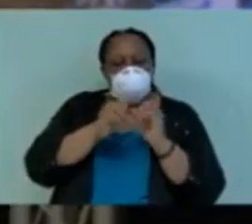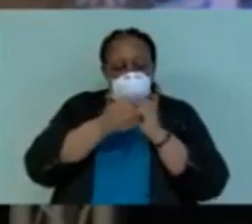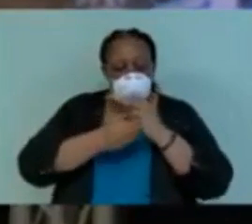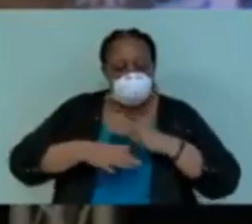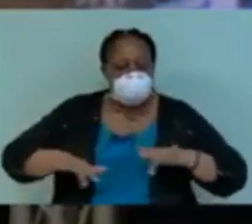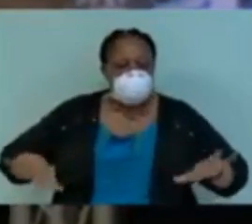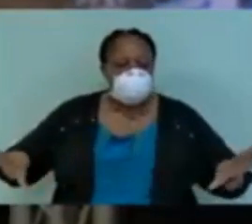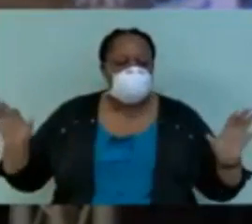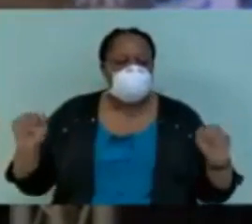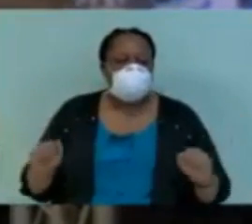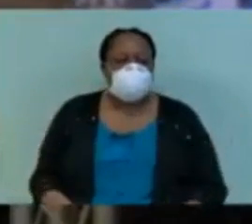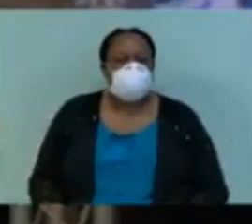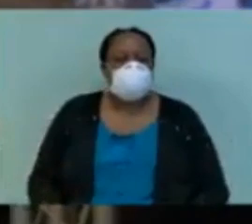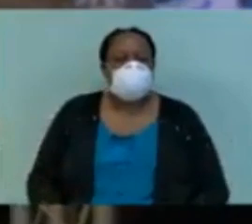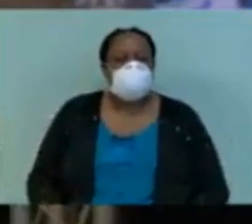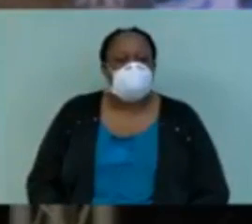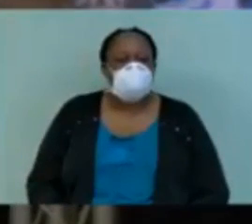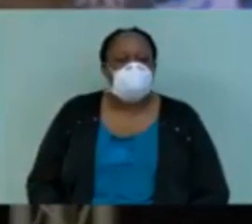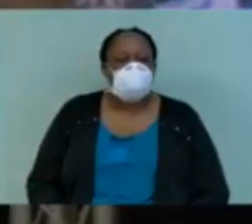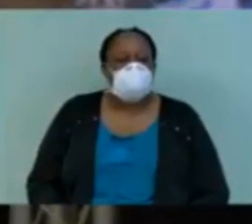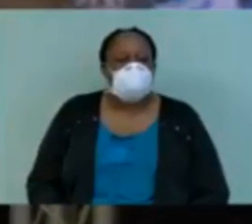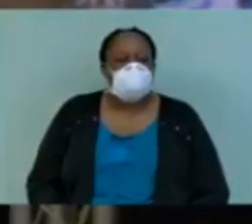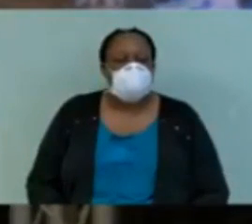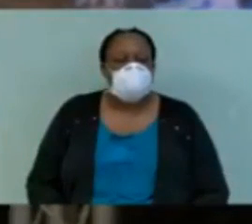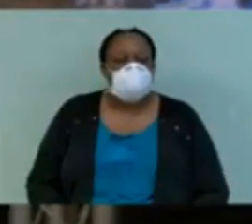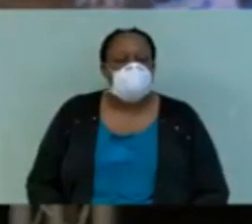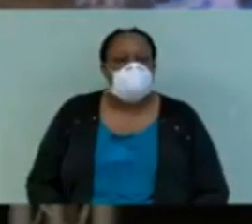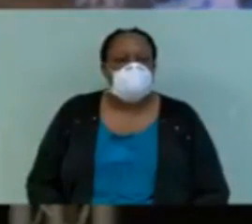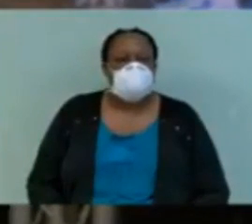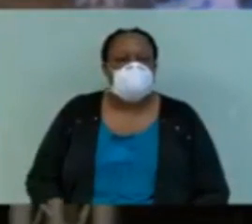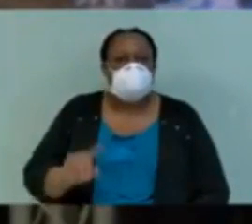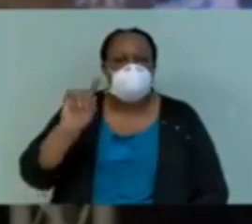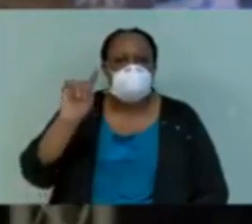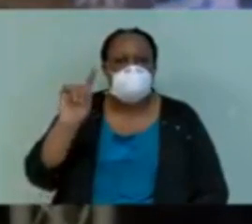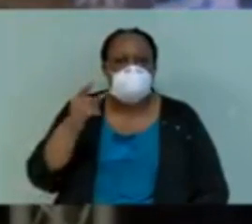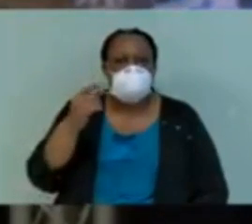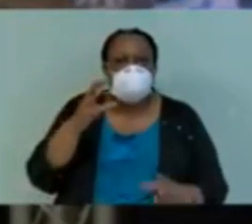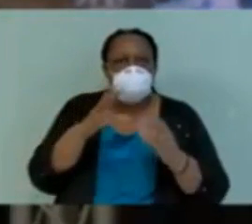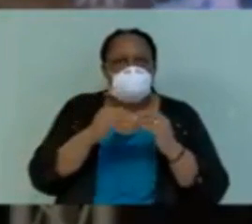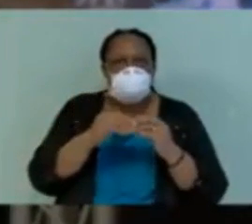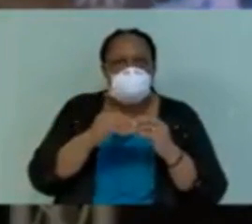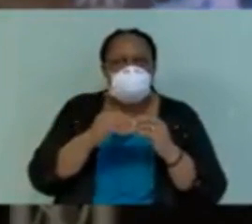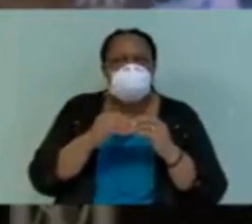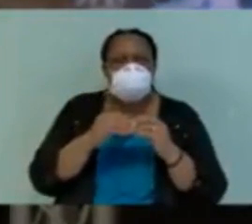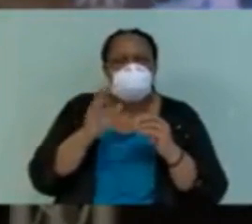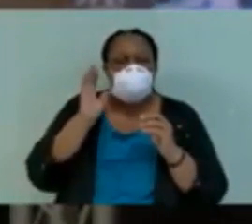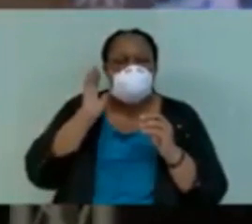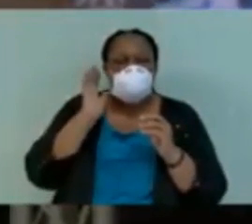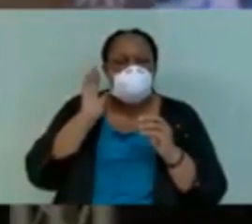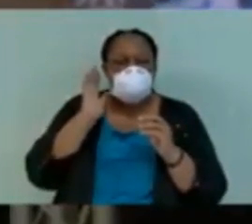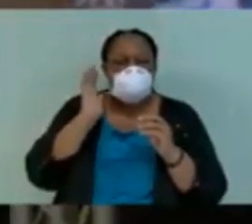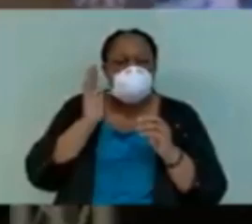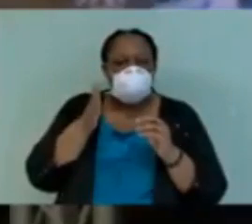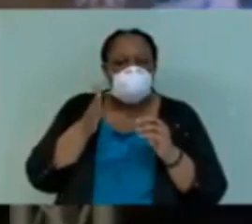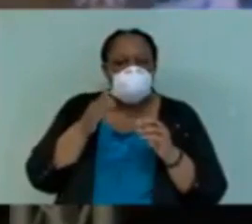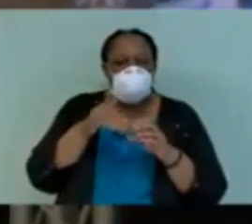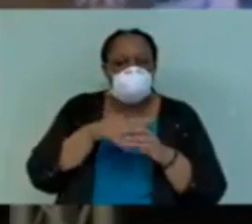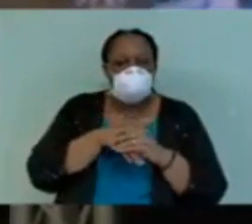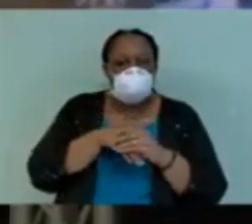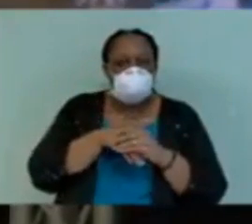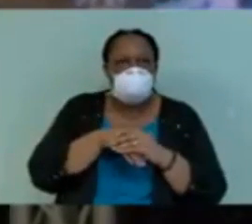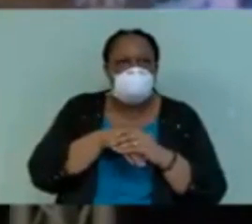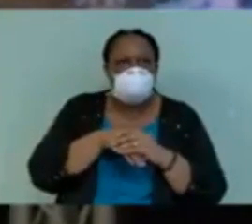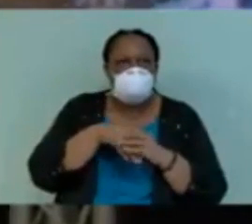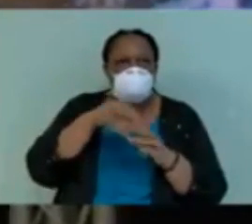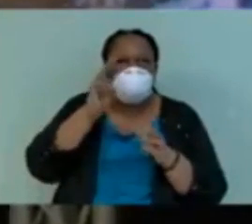5 years after the first hearing of Parliament, or the first sitting of Parliament, after